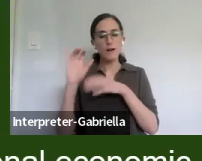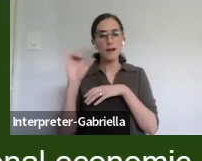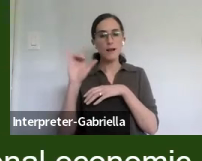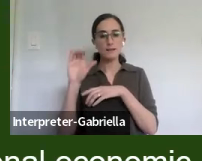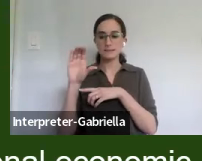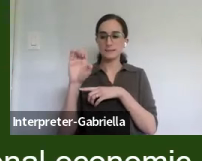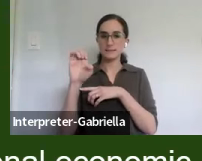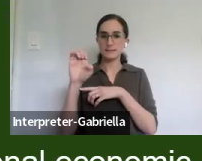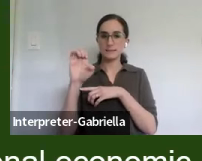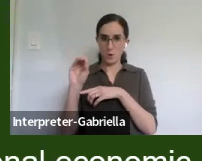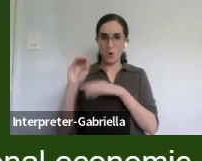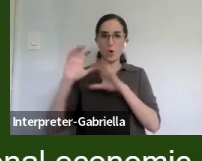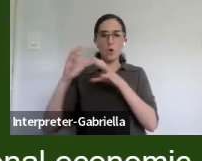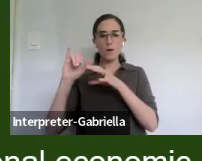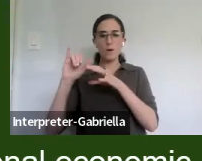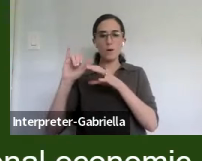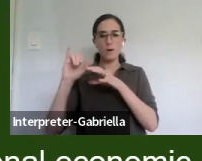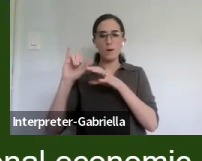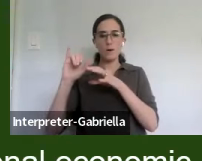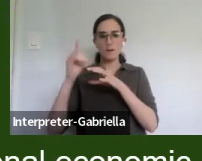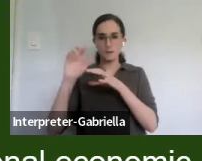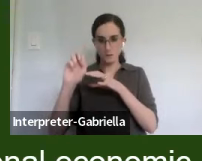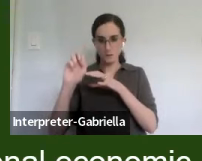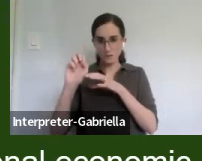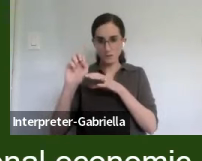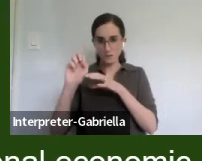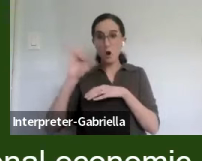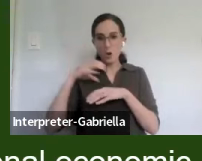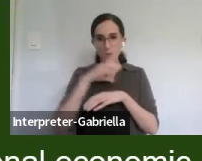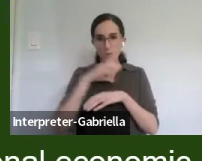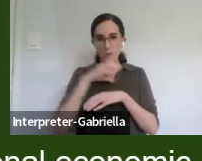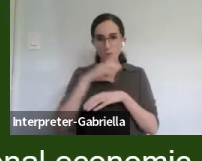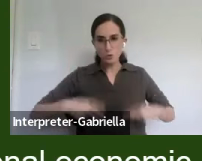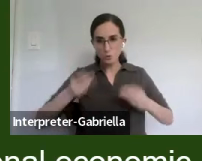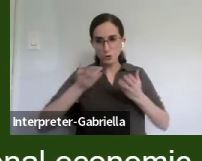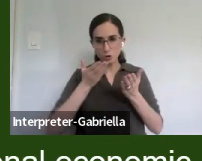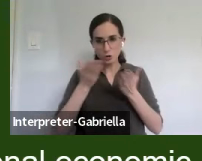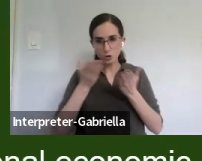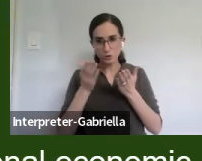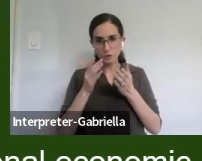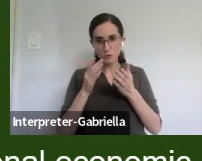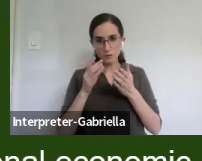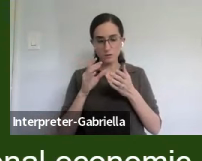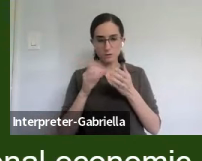serve on the Executive Committee of Human Services Alliance, and I am one of the co-leads for this working group.